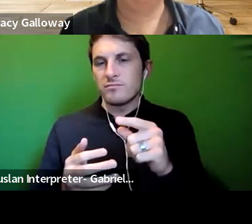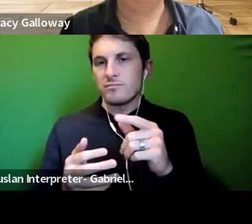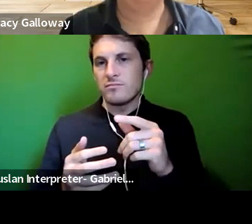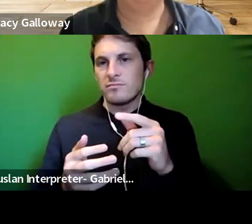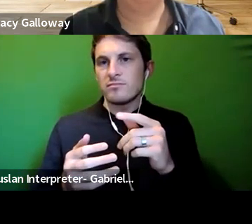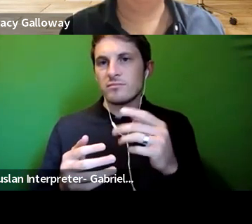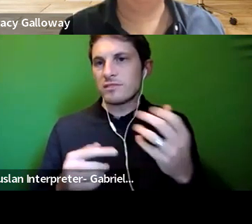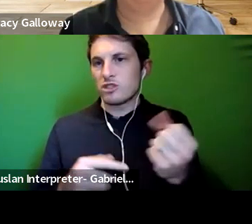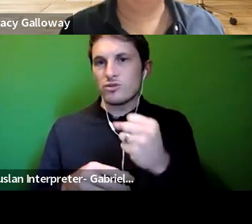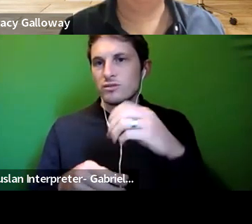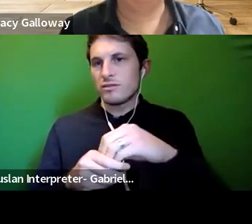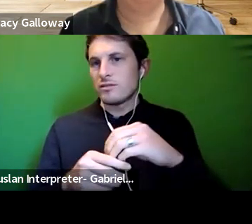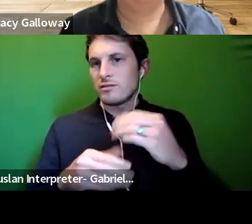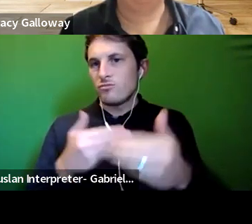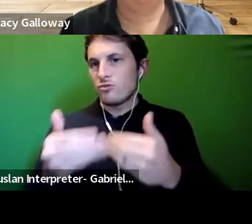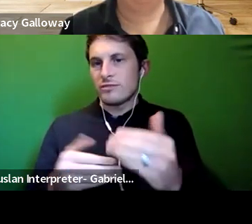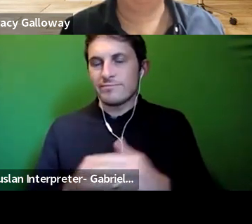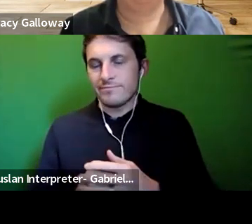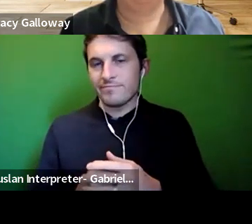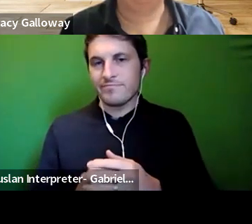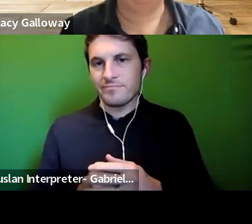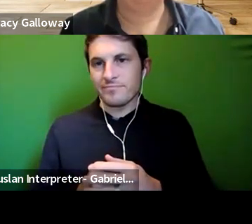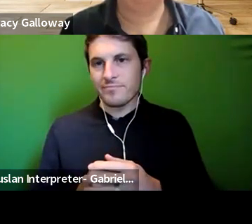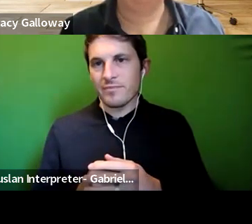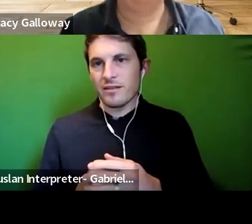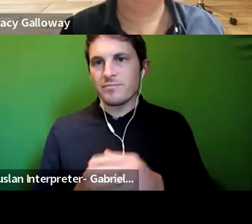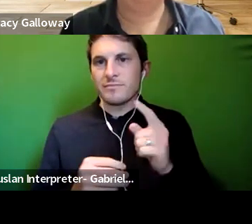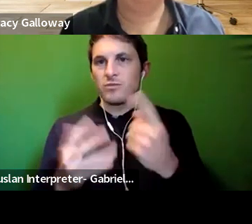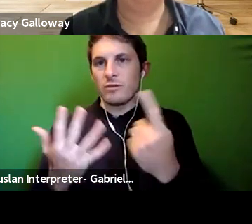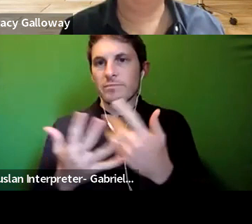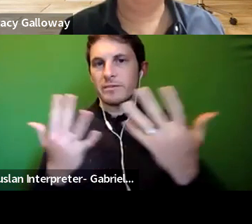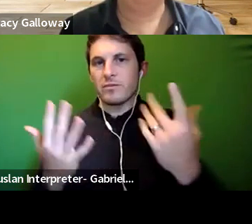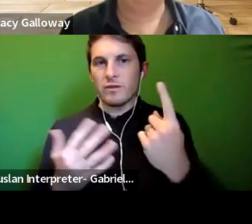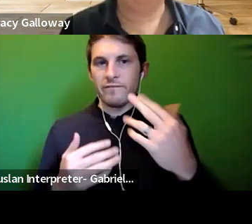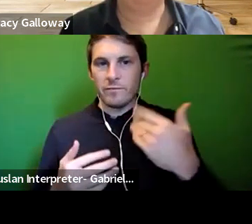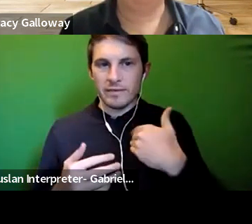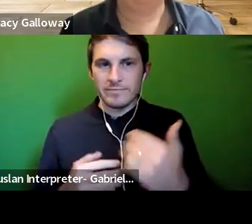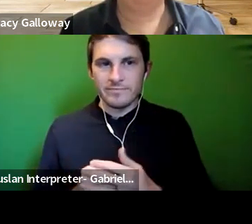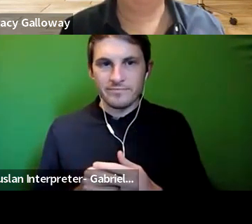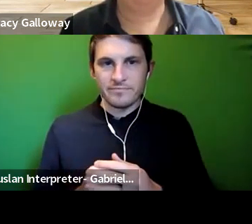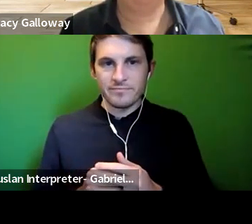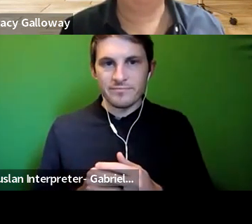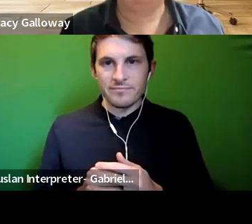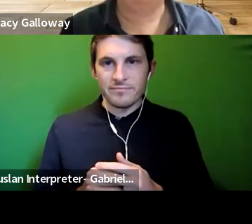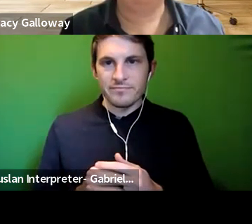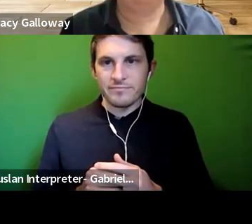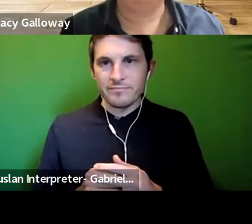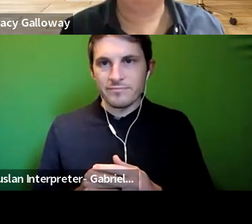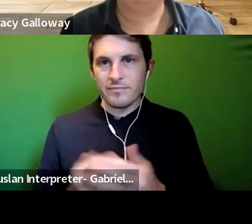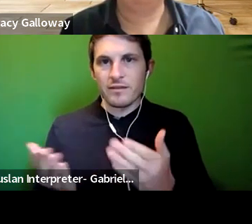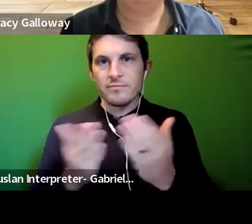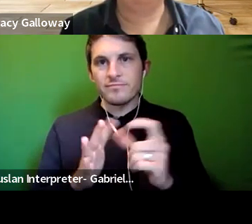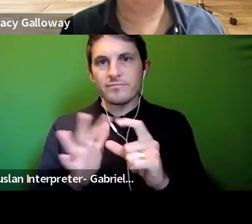the process, that you can't not do it the other way. Yeah, so that was a huge one for me, I think. Thanks, Stephen. Danny, what are your thoughts on